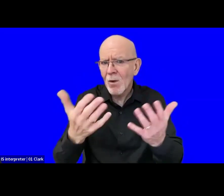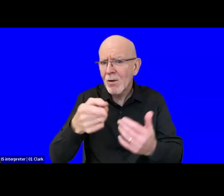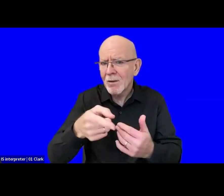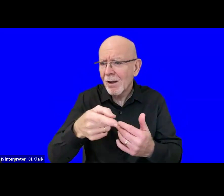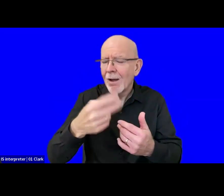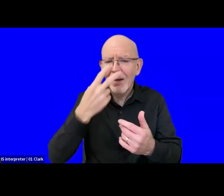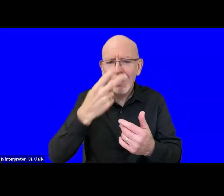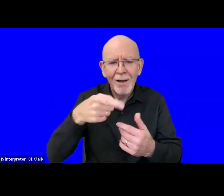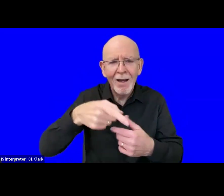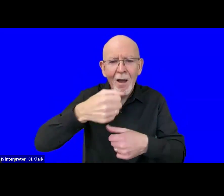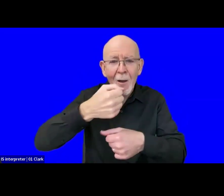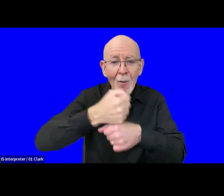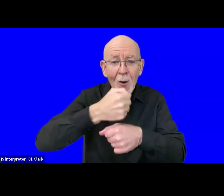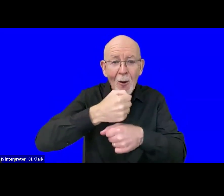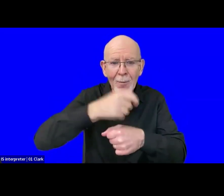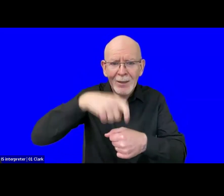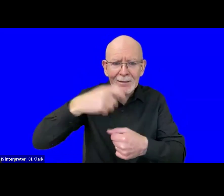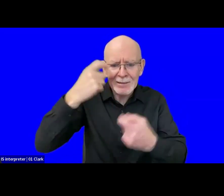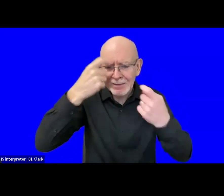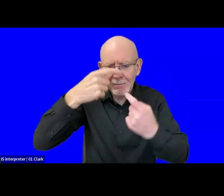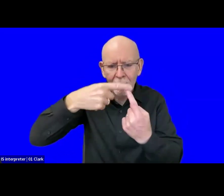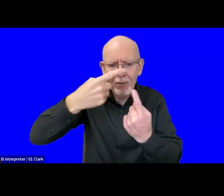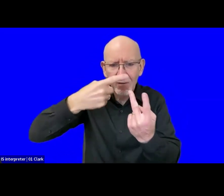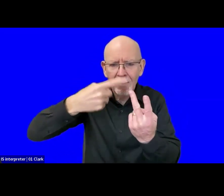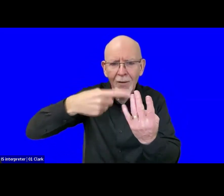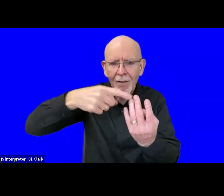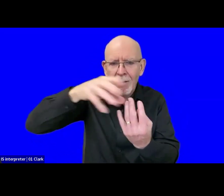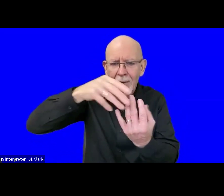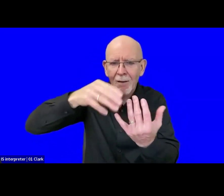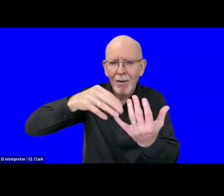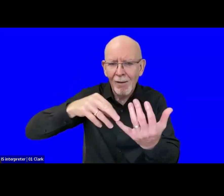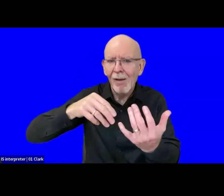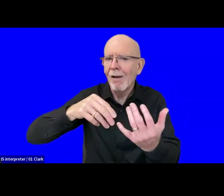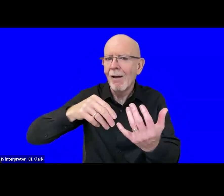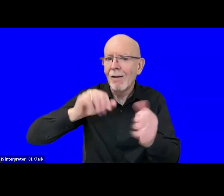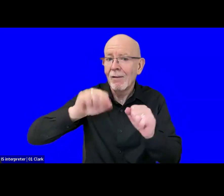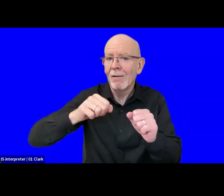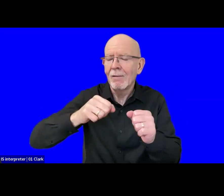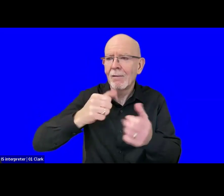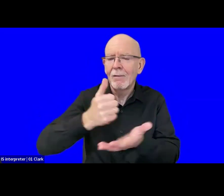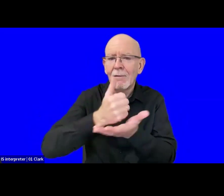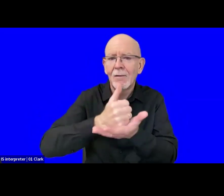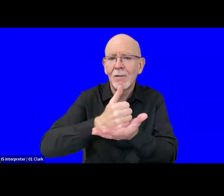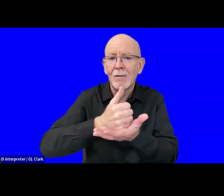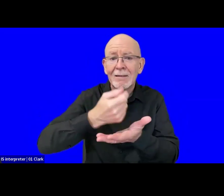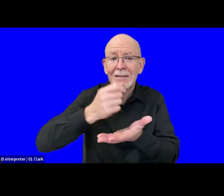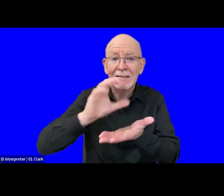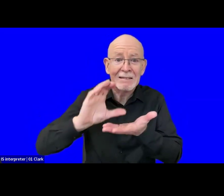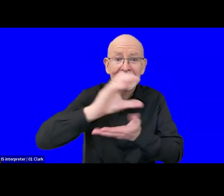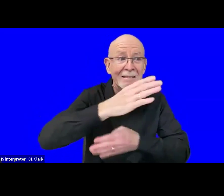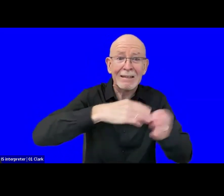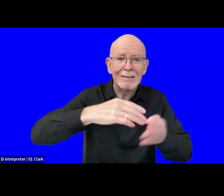many countries that it doesn't concern actually only the person with disability, but it concerns the other groups,